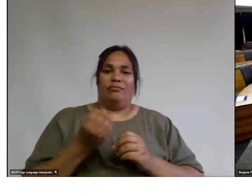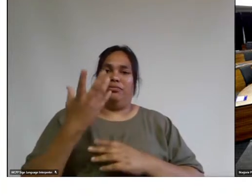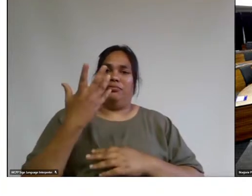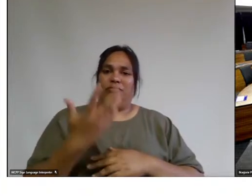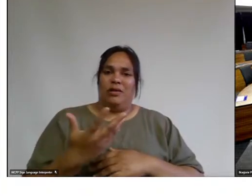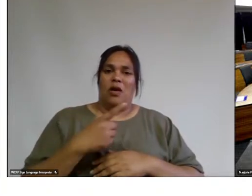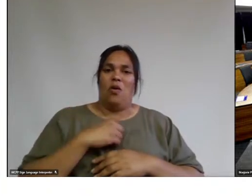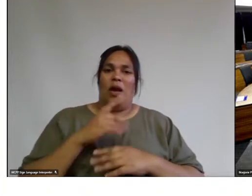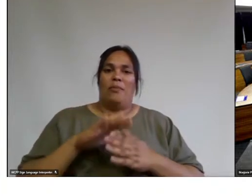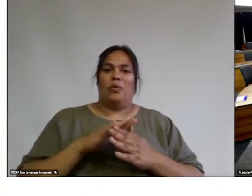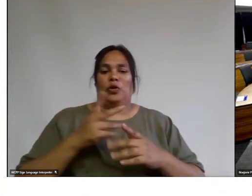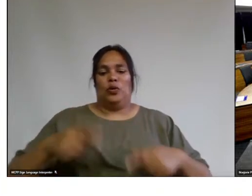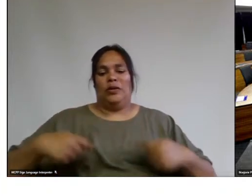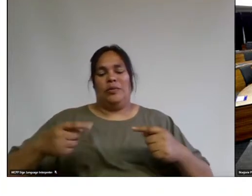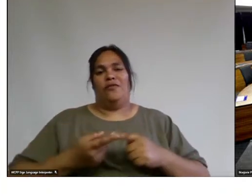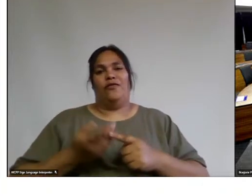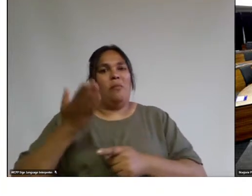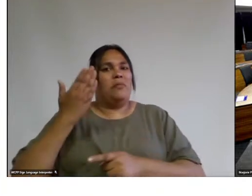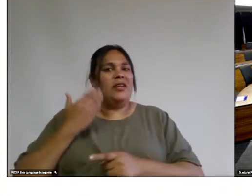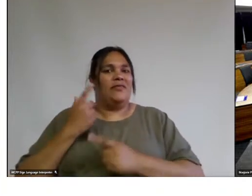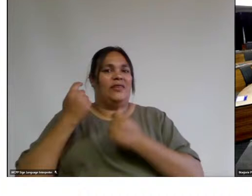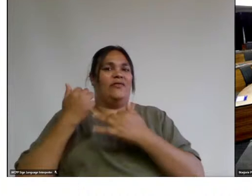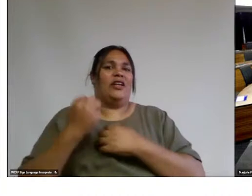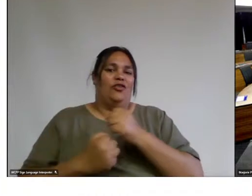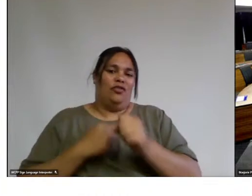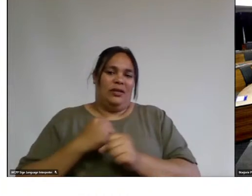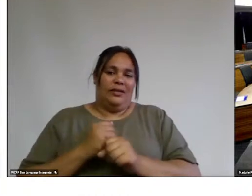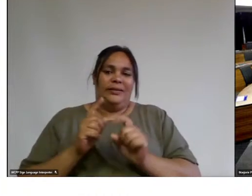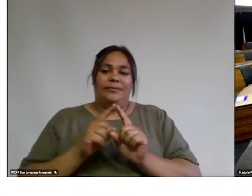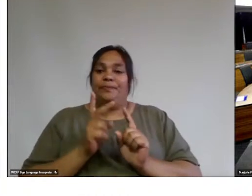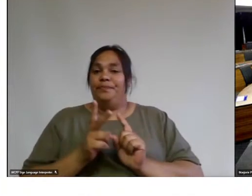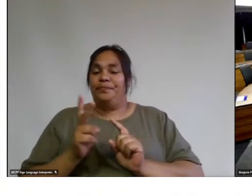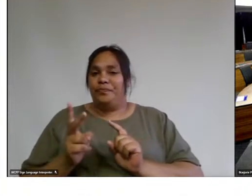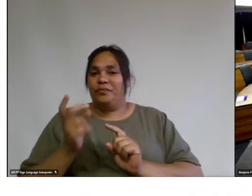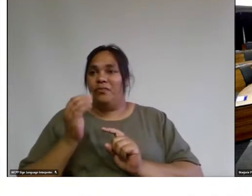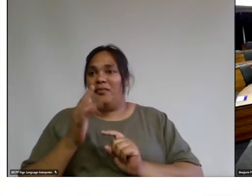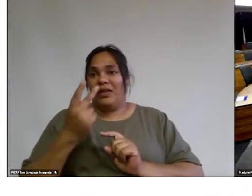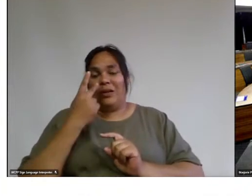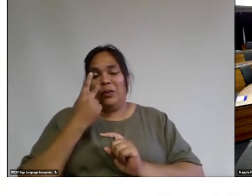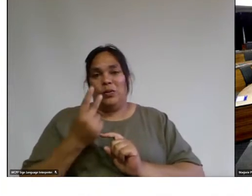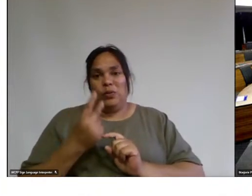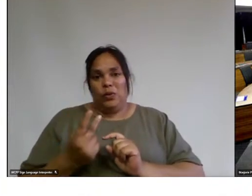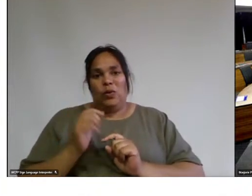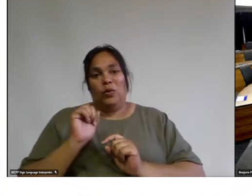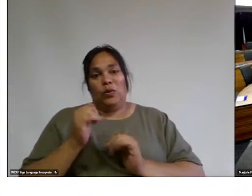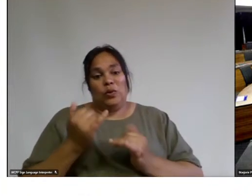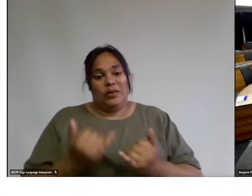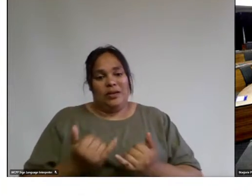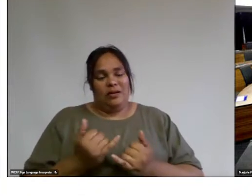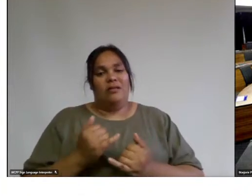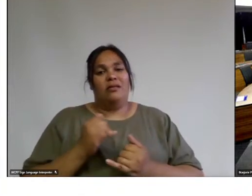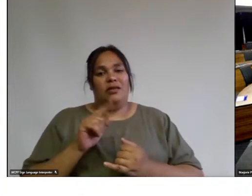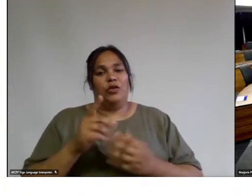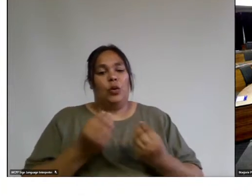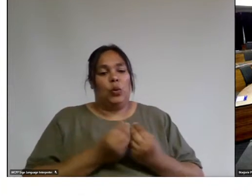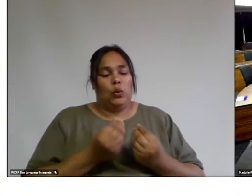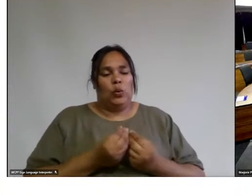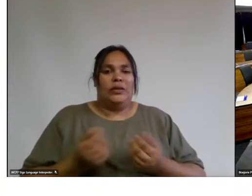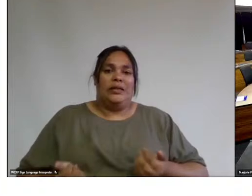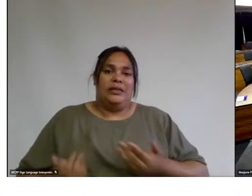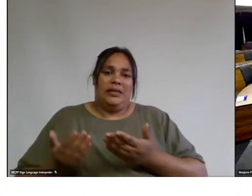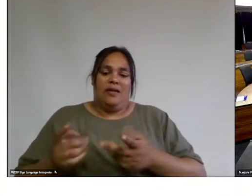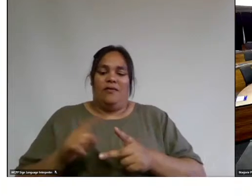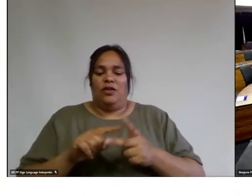of their spend from the previous financial year. And once again, if one looks at it here, it's your goods and services,